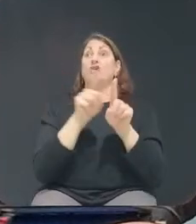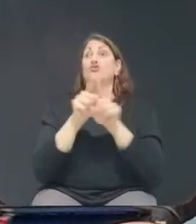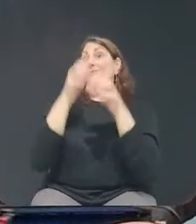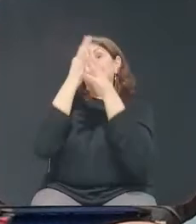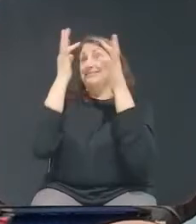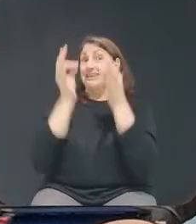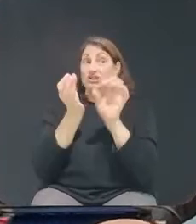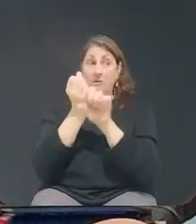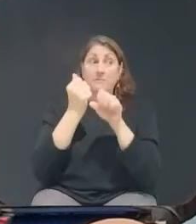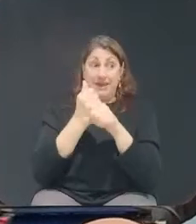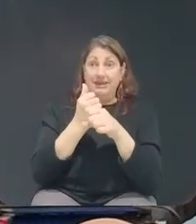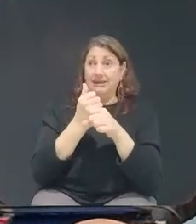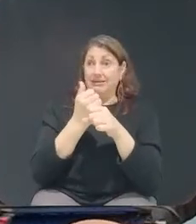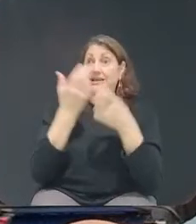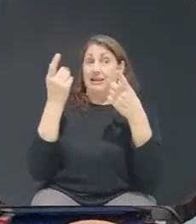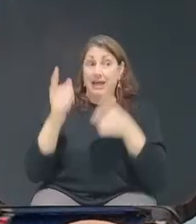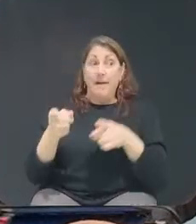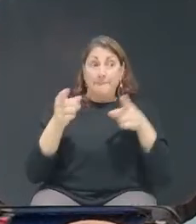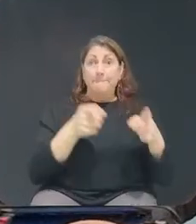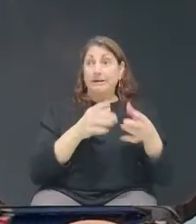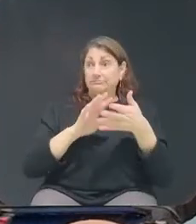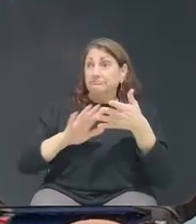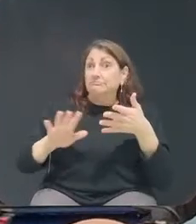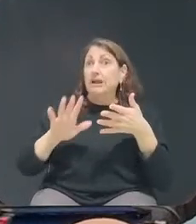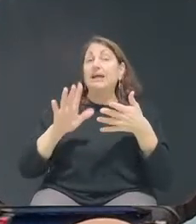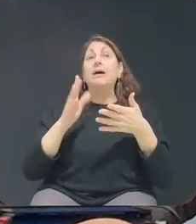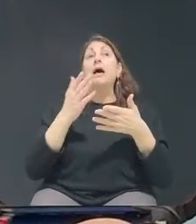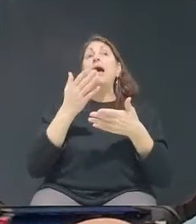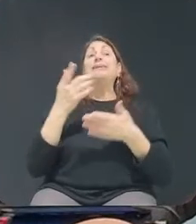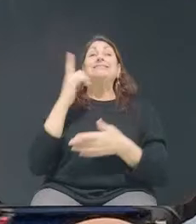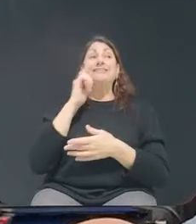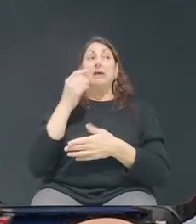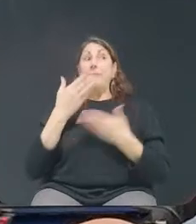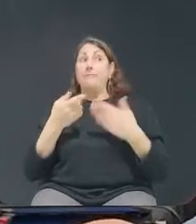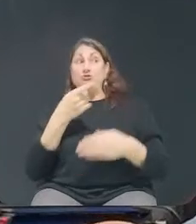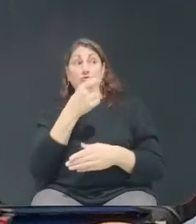making that it sounds like you may not have access to.